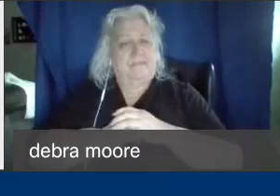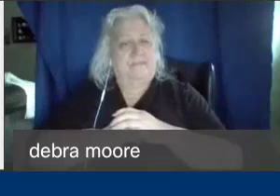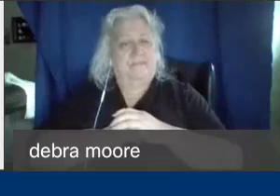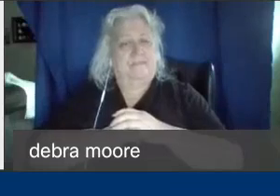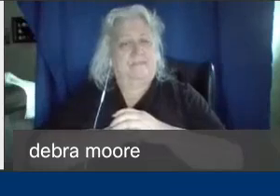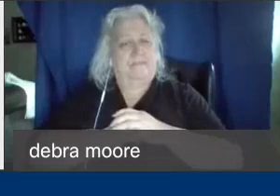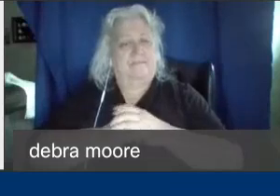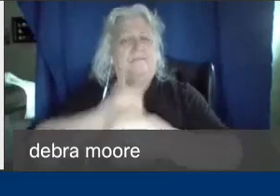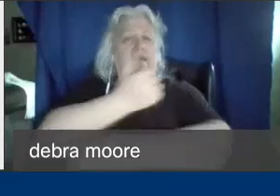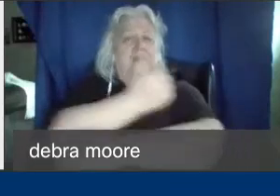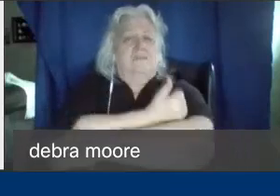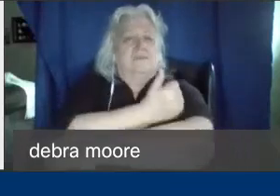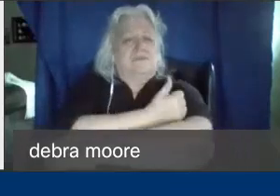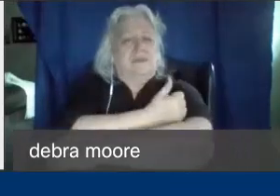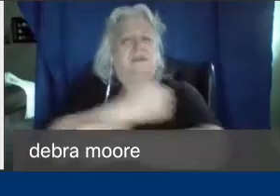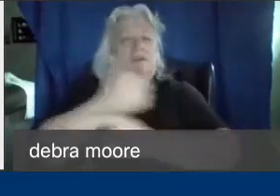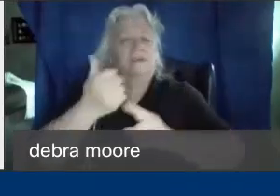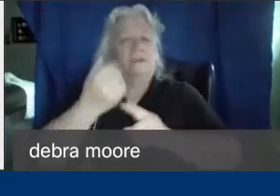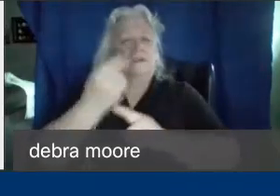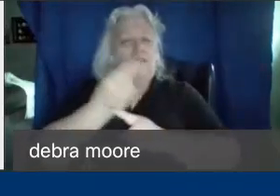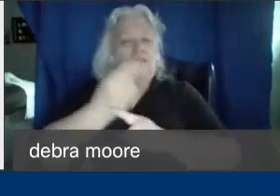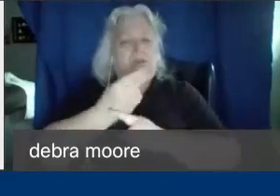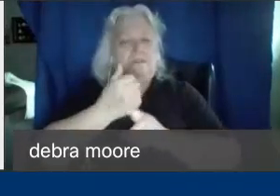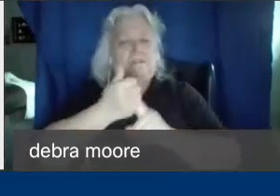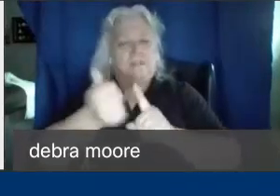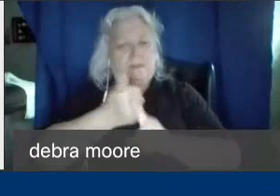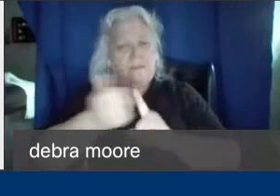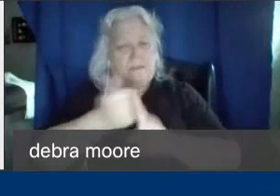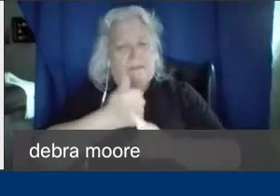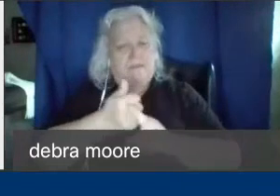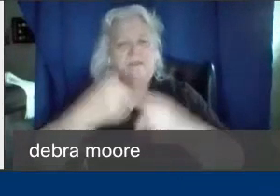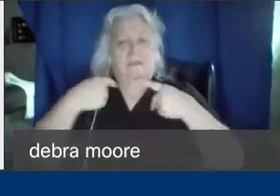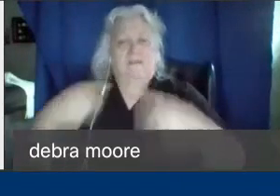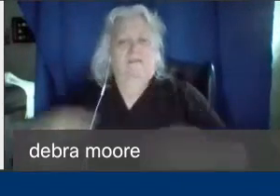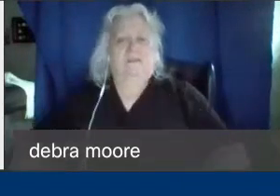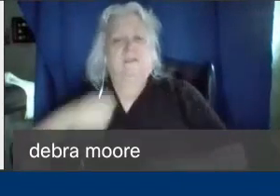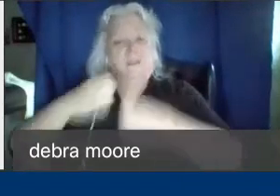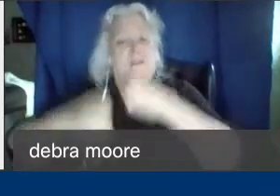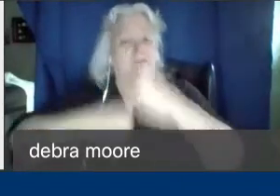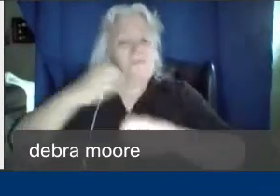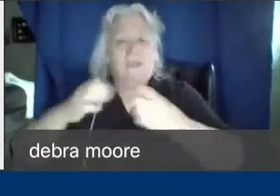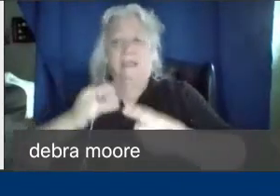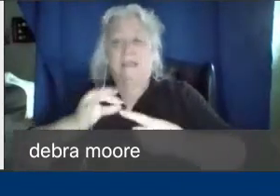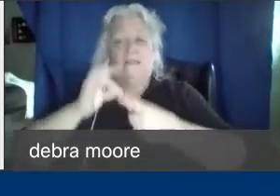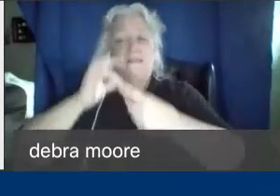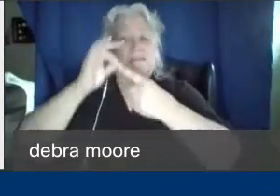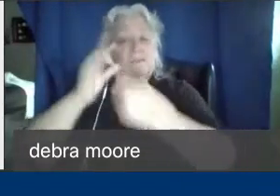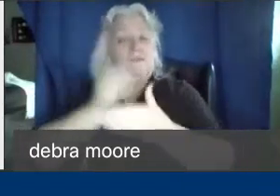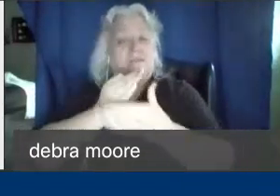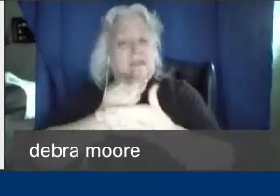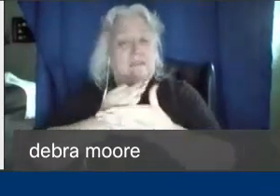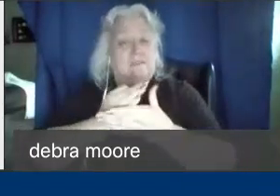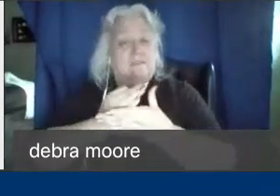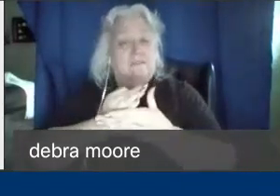Drug use and abuse can affect a person in many different ways, whether they're physical, emotional, and especially financial and